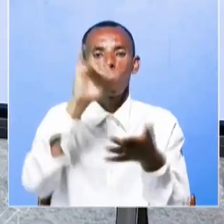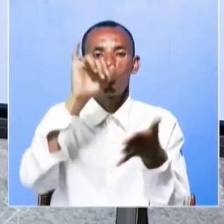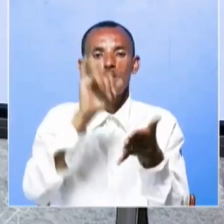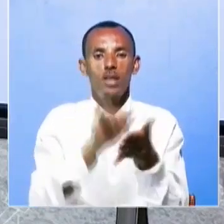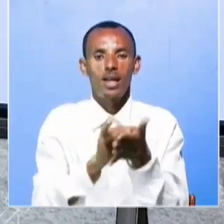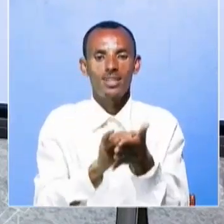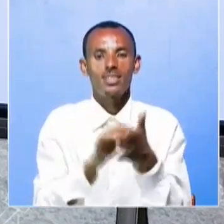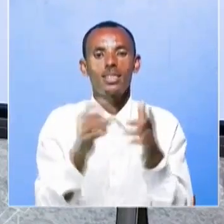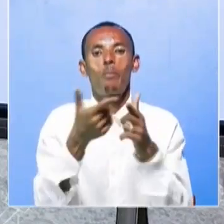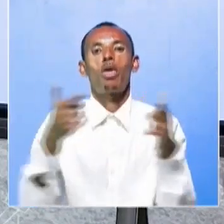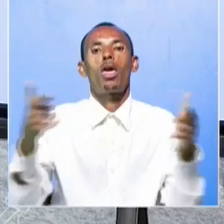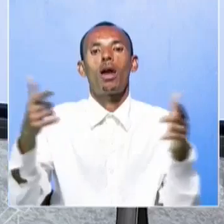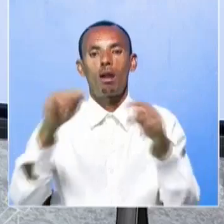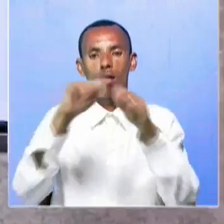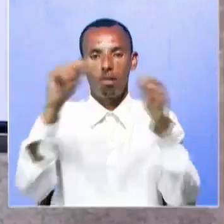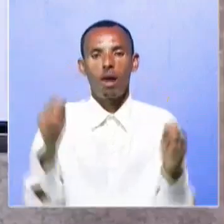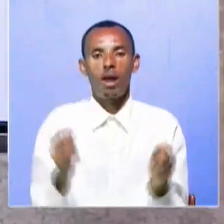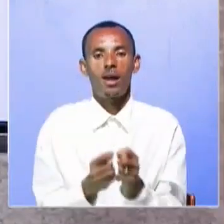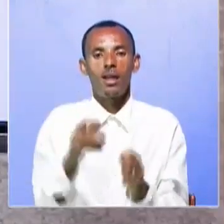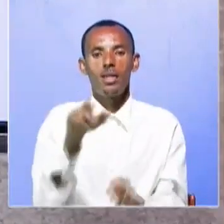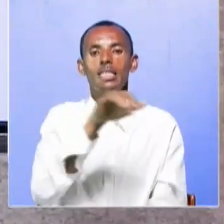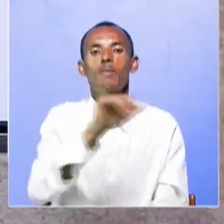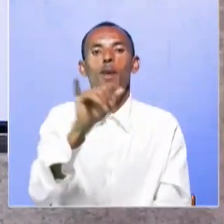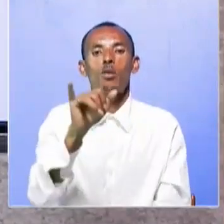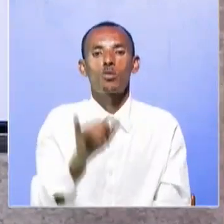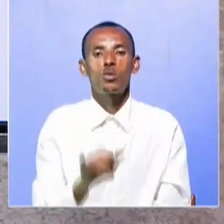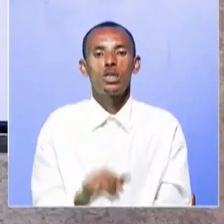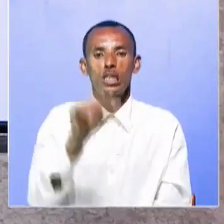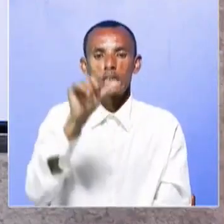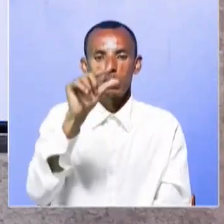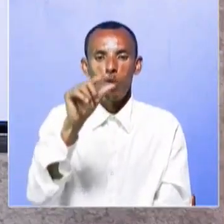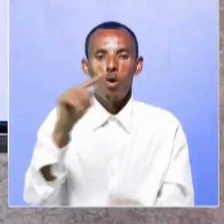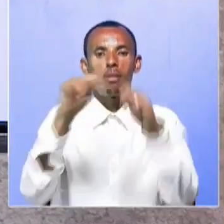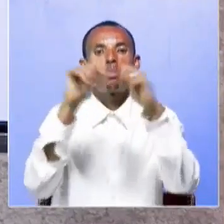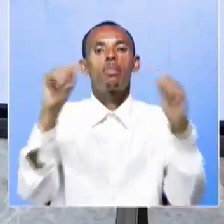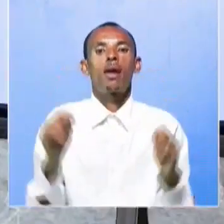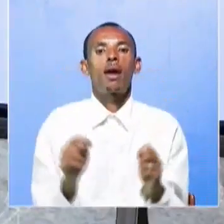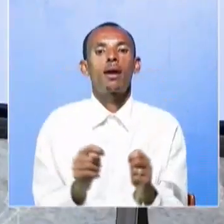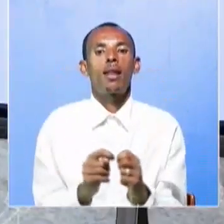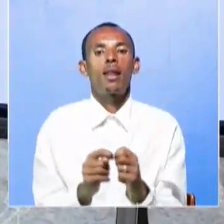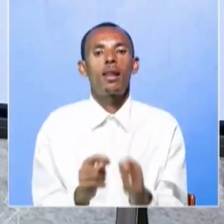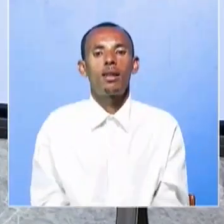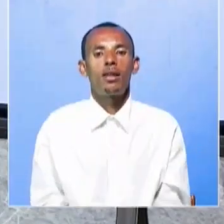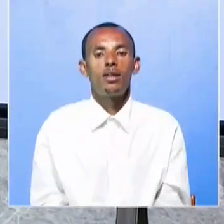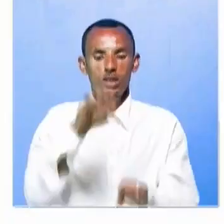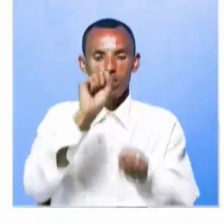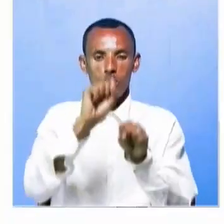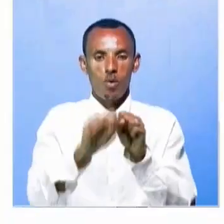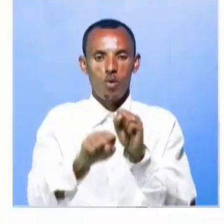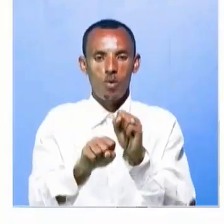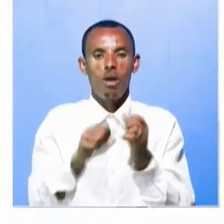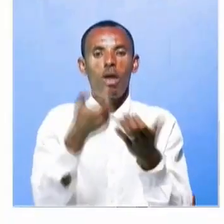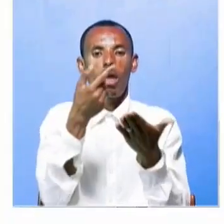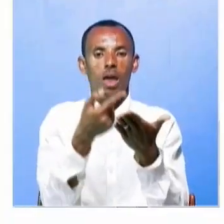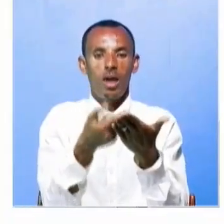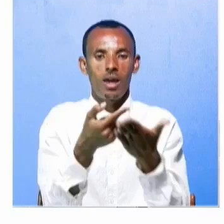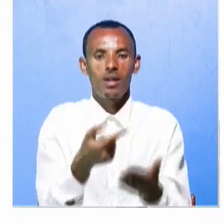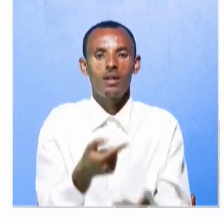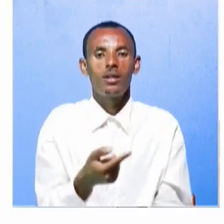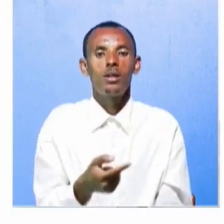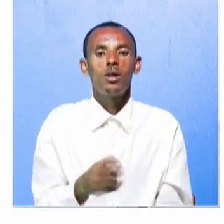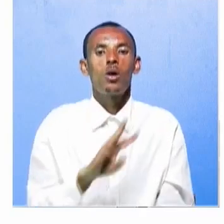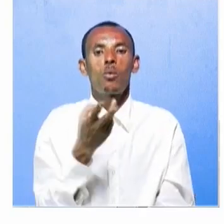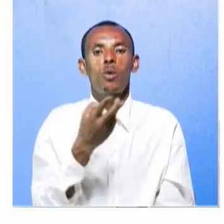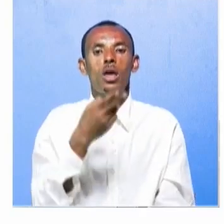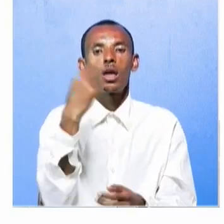the bigger triangle is similar to the smaller one, right? So here